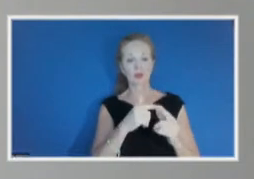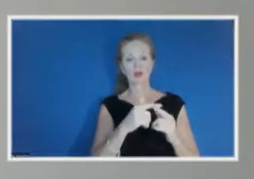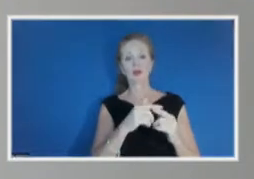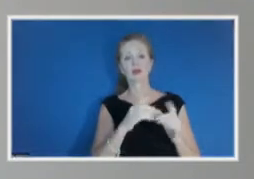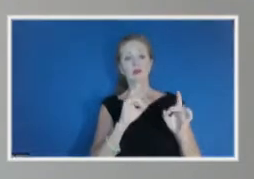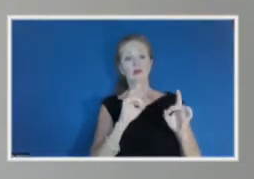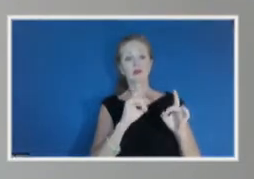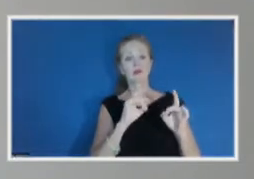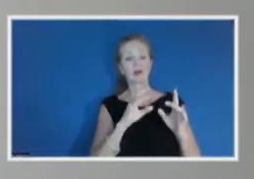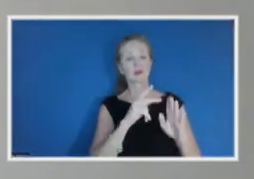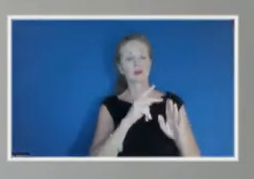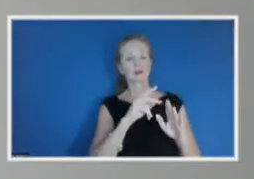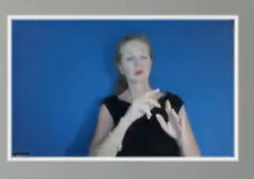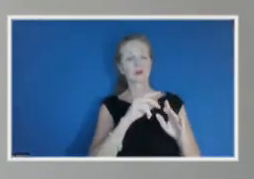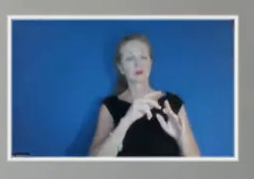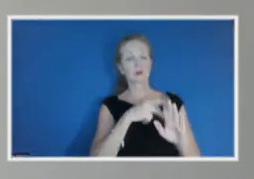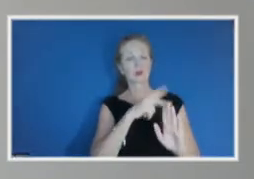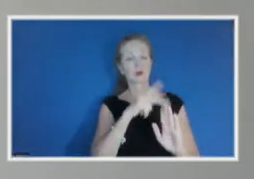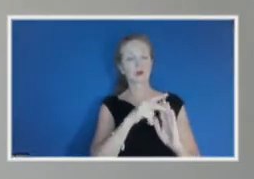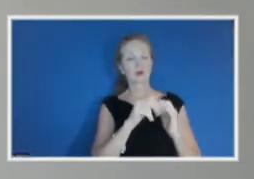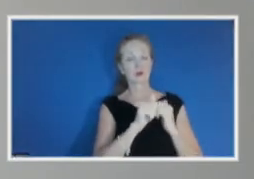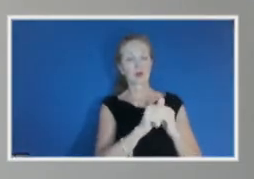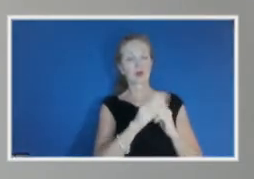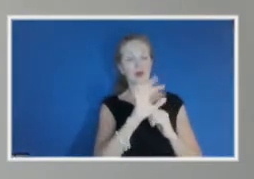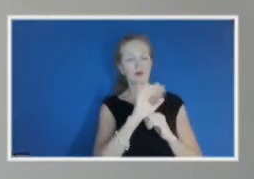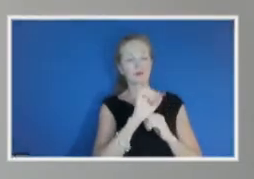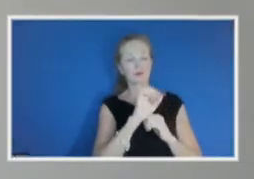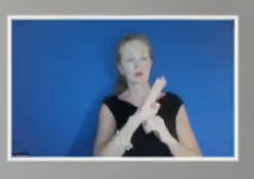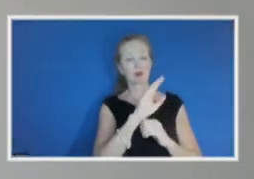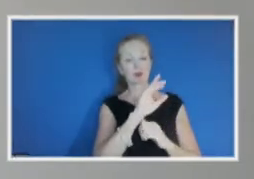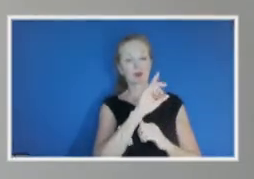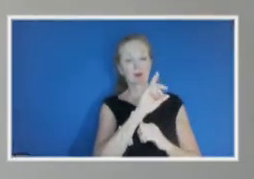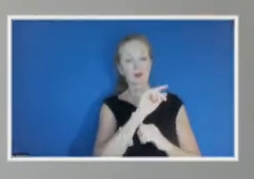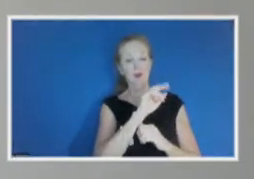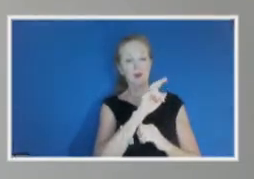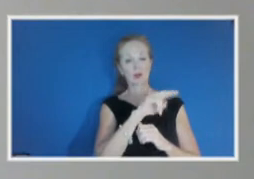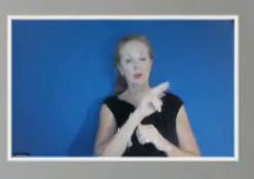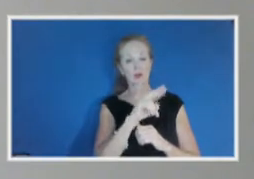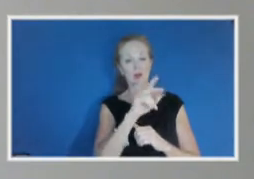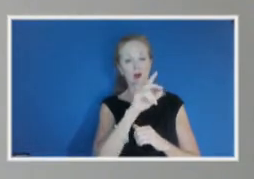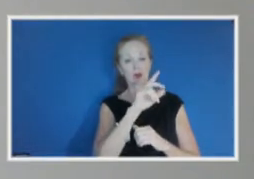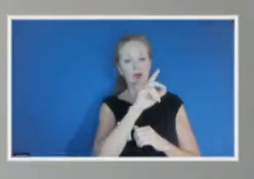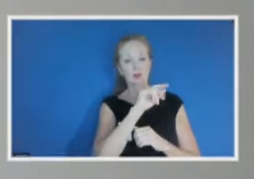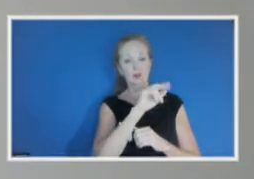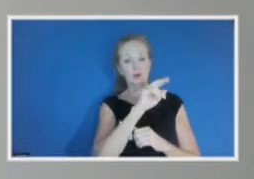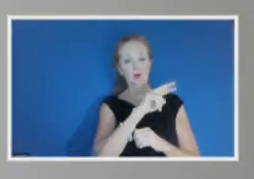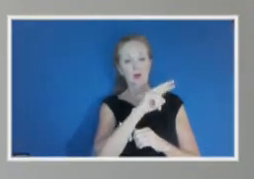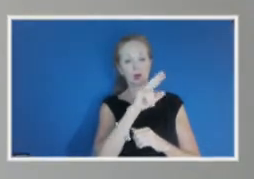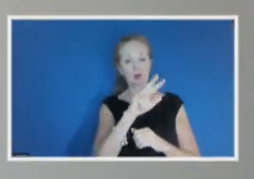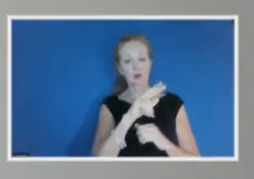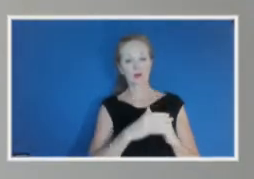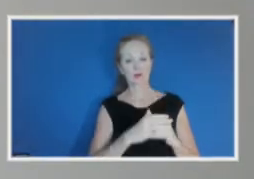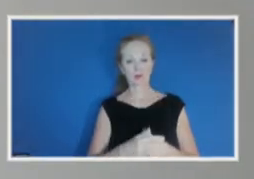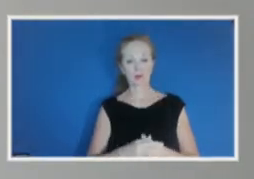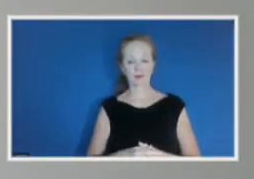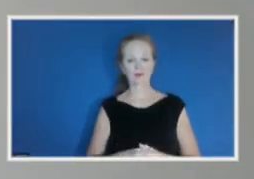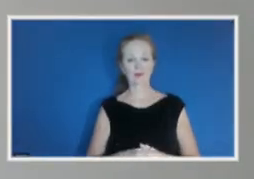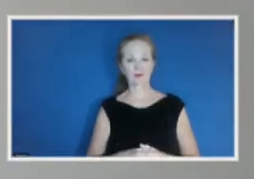we track as of February of 2022 to February of 2023, a full data set.